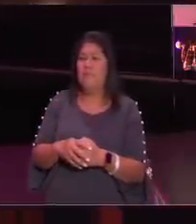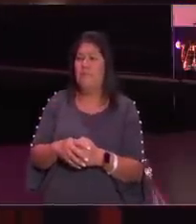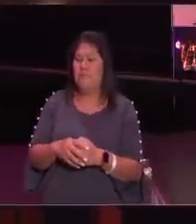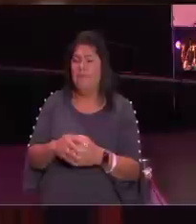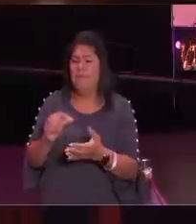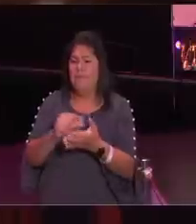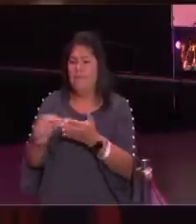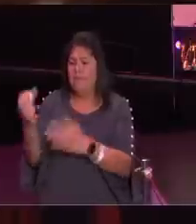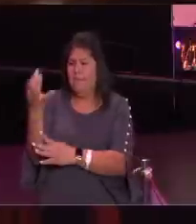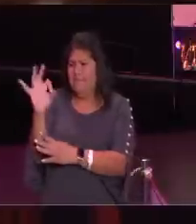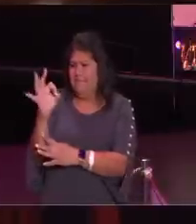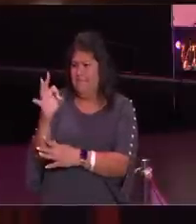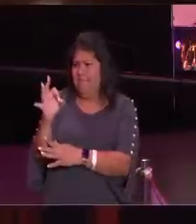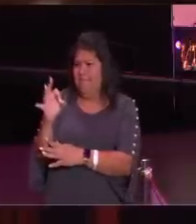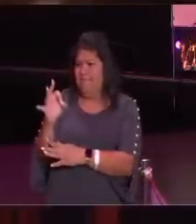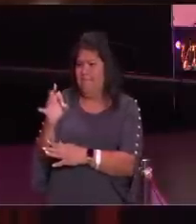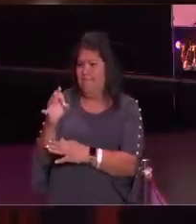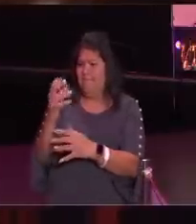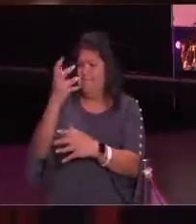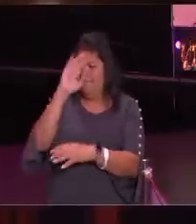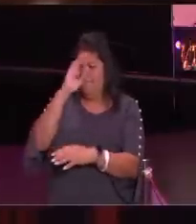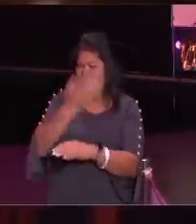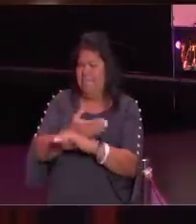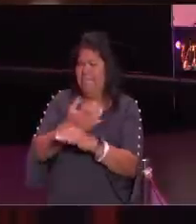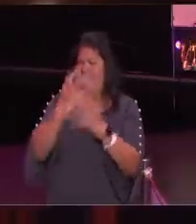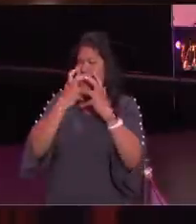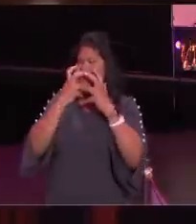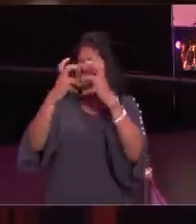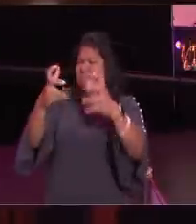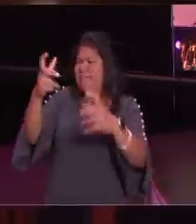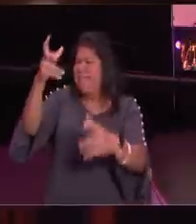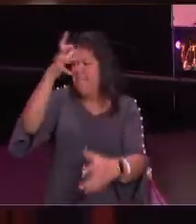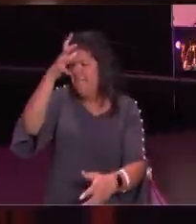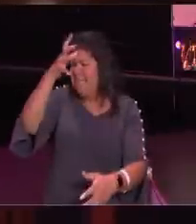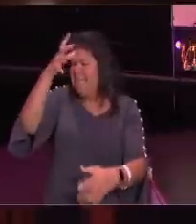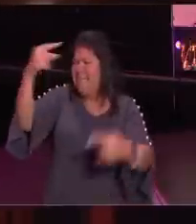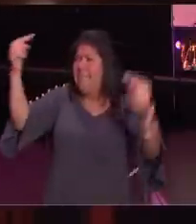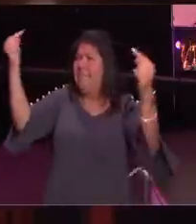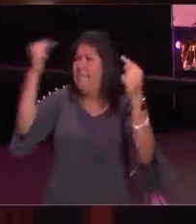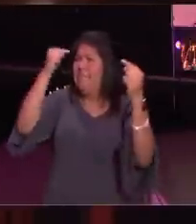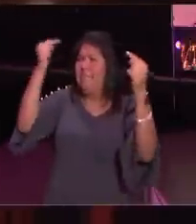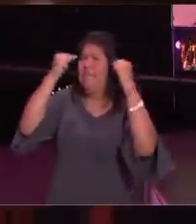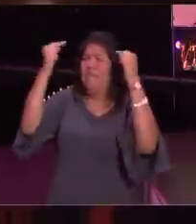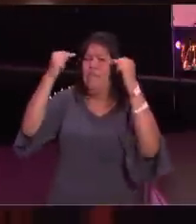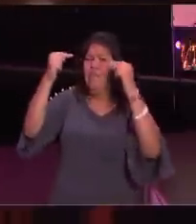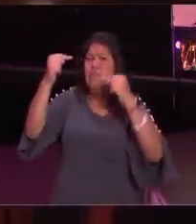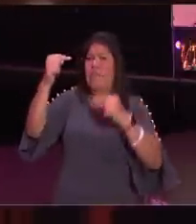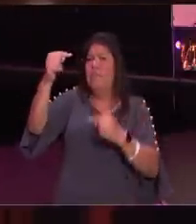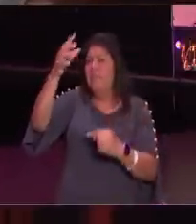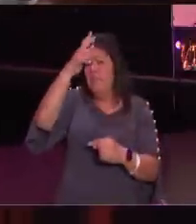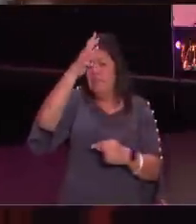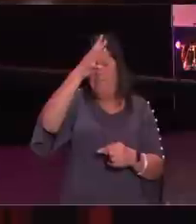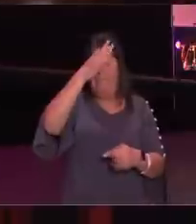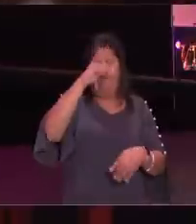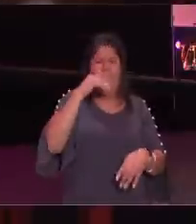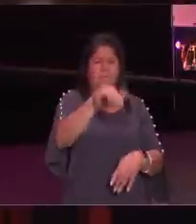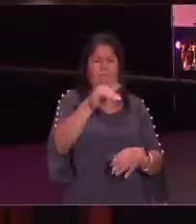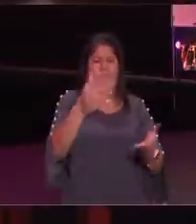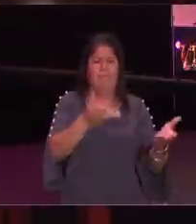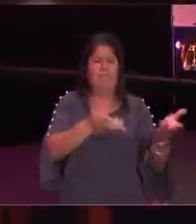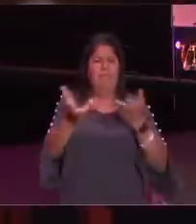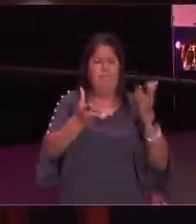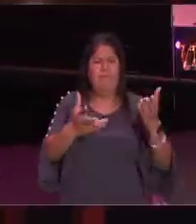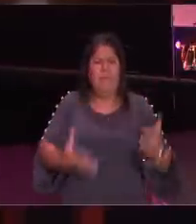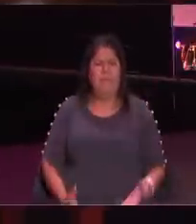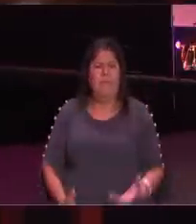In verse 19, after the son cries out to his father, my head, my head, the father tells his servant,